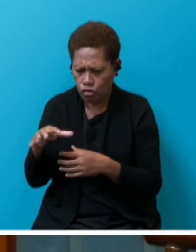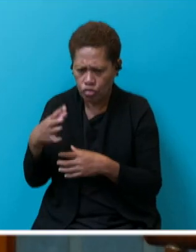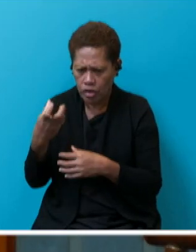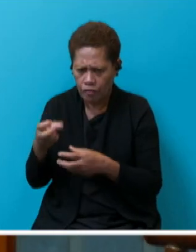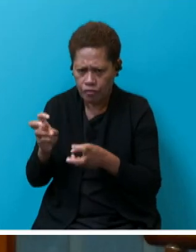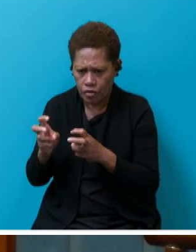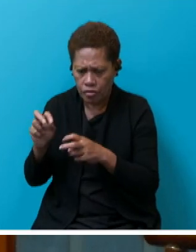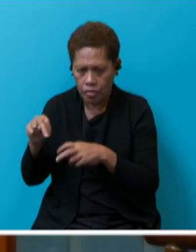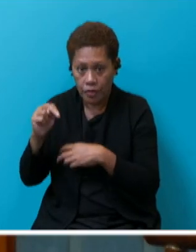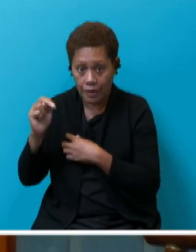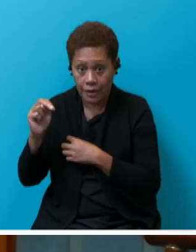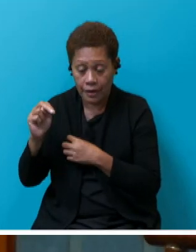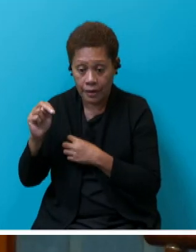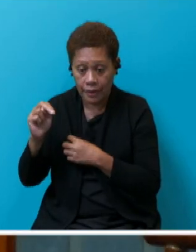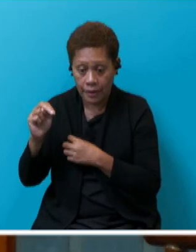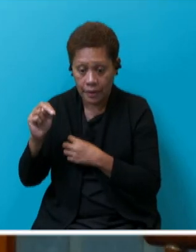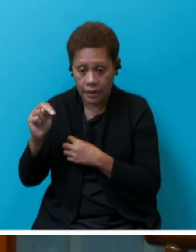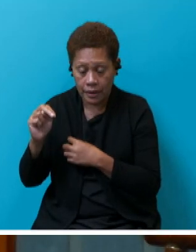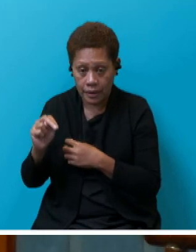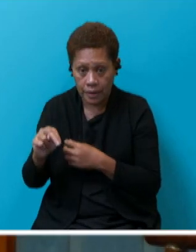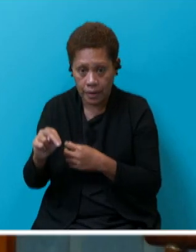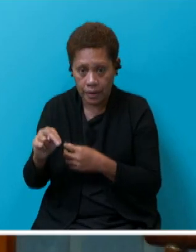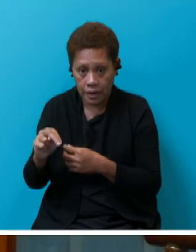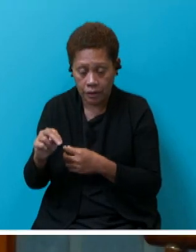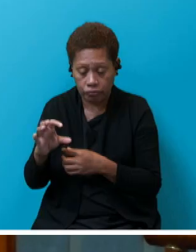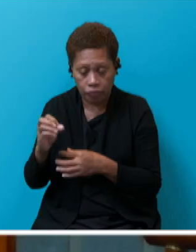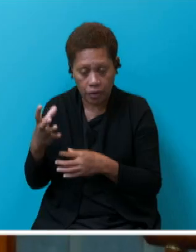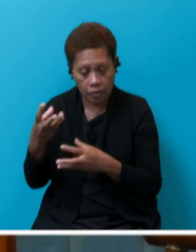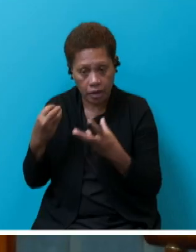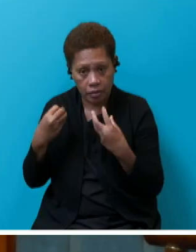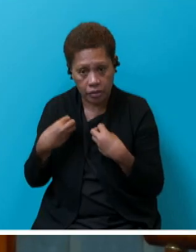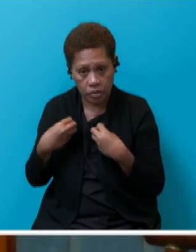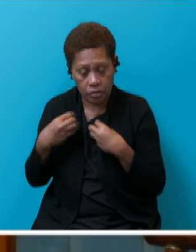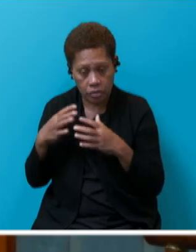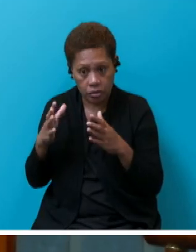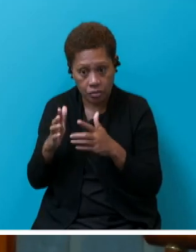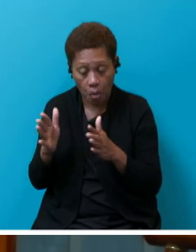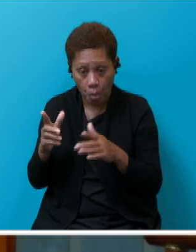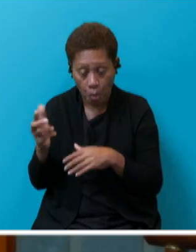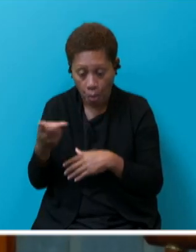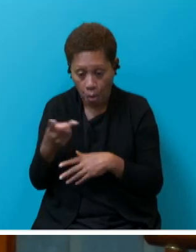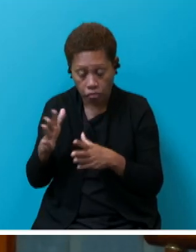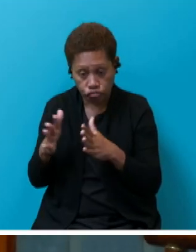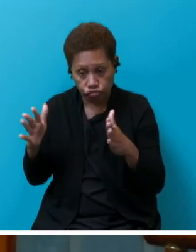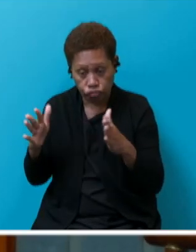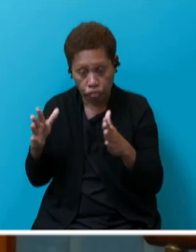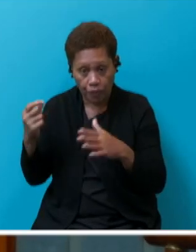they need. There are numerous ways for businesses, both large and small, formal or informal, to raise